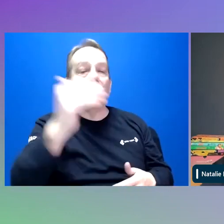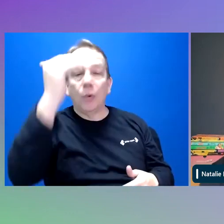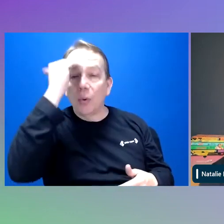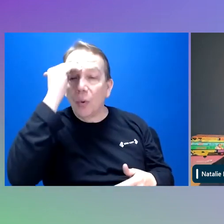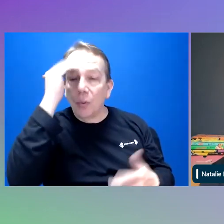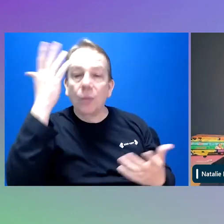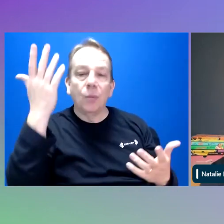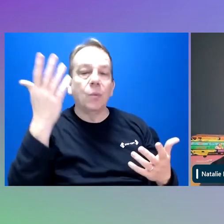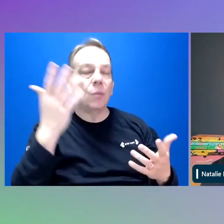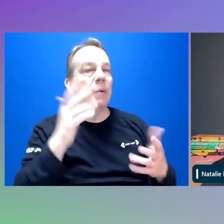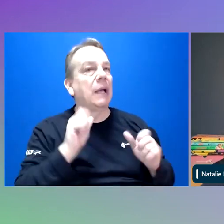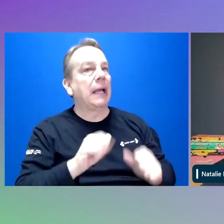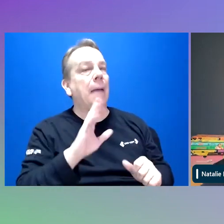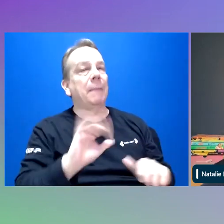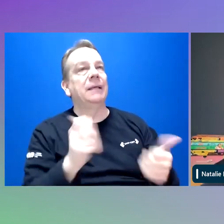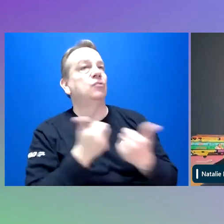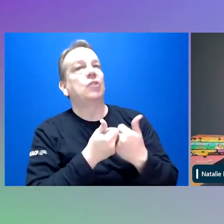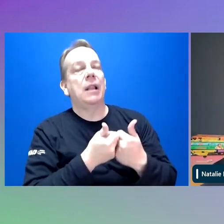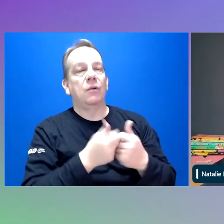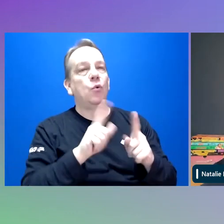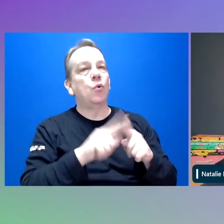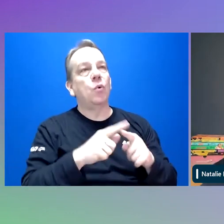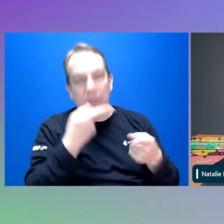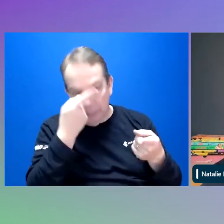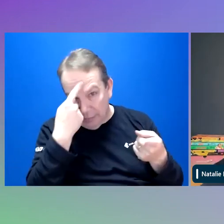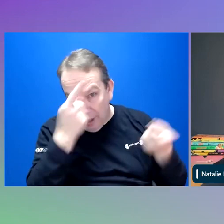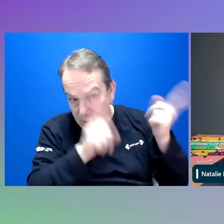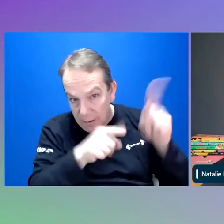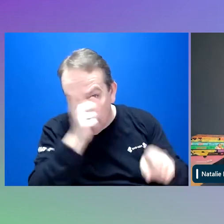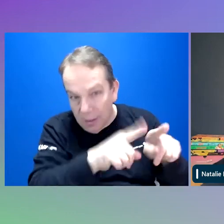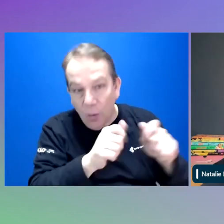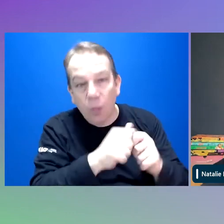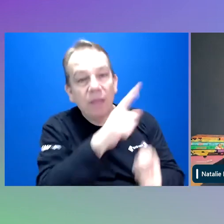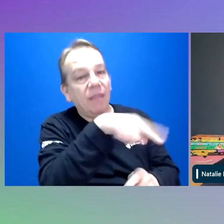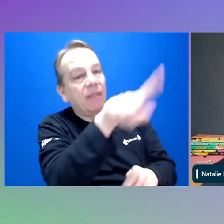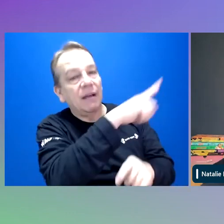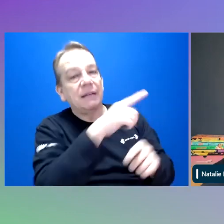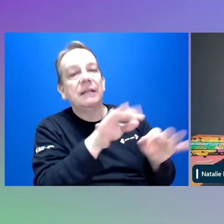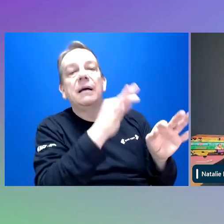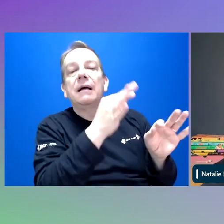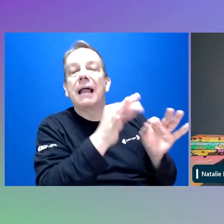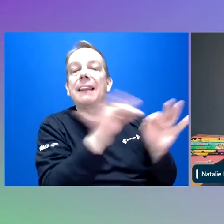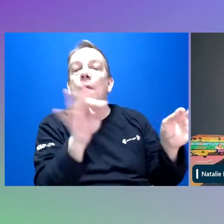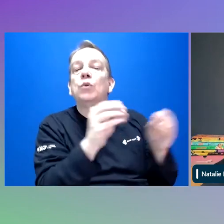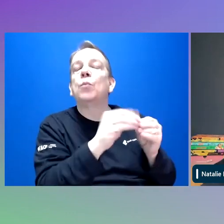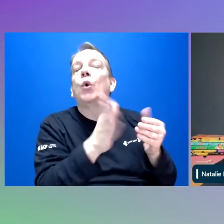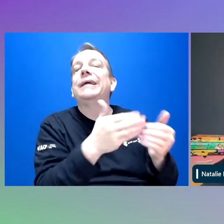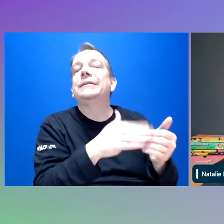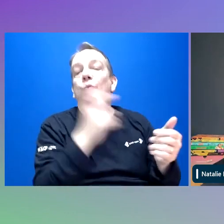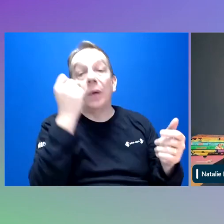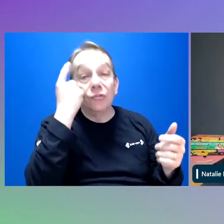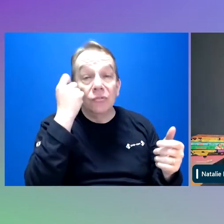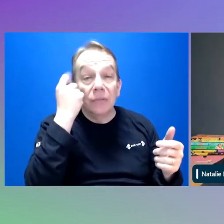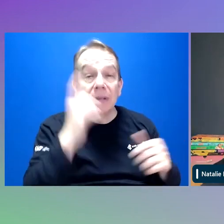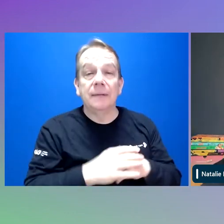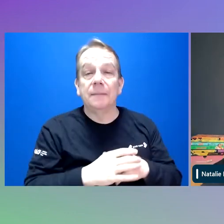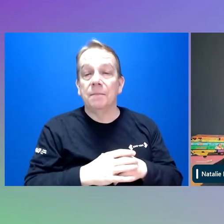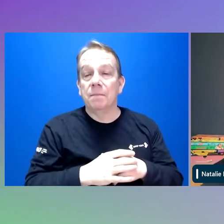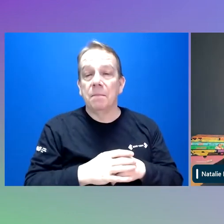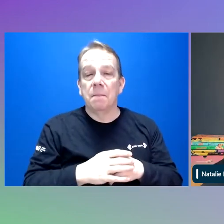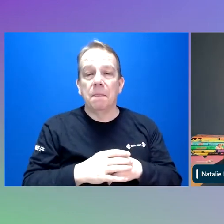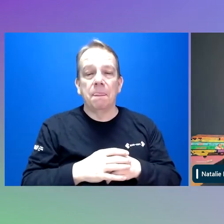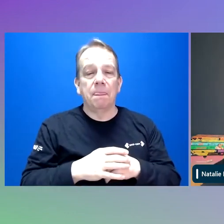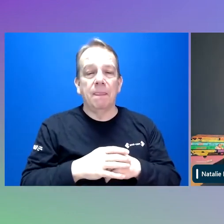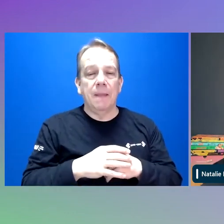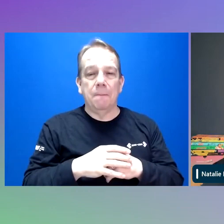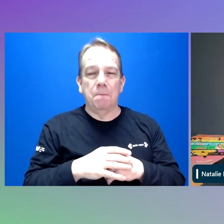find those compromises, especially with simplified language. It wasn't, I suppose,